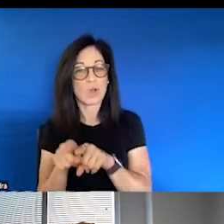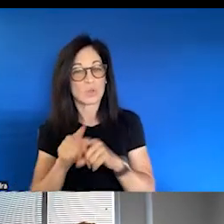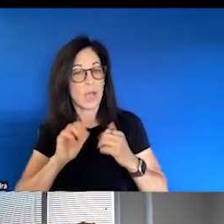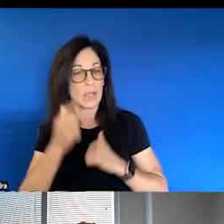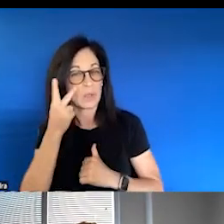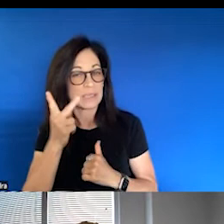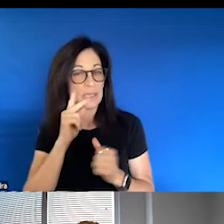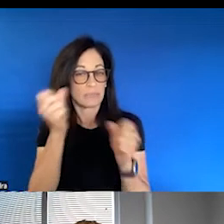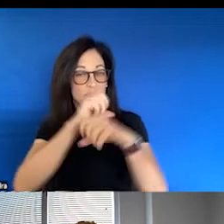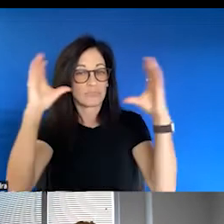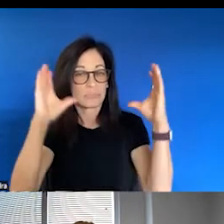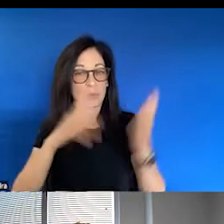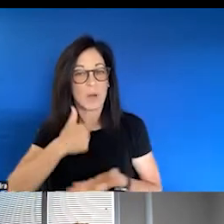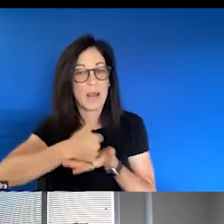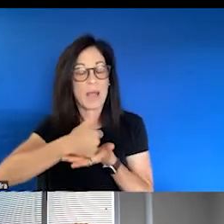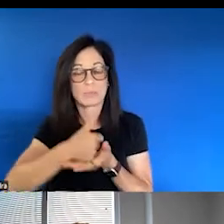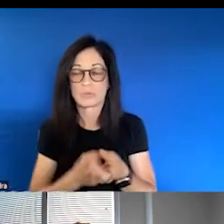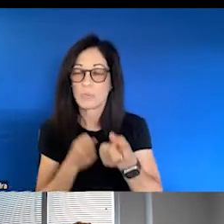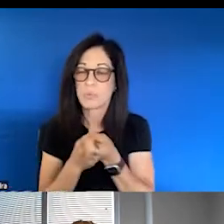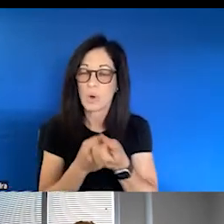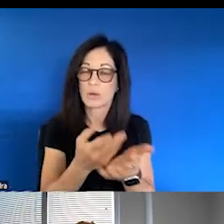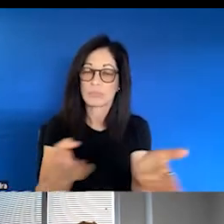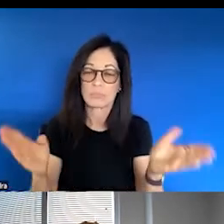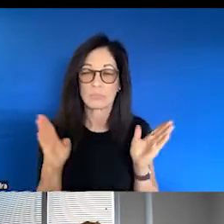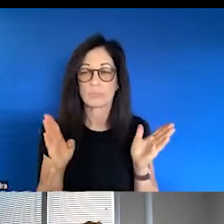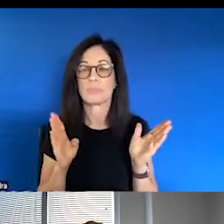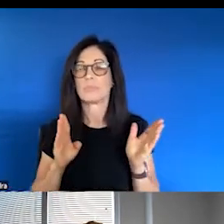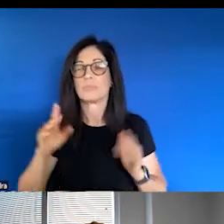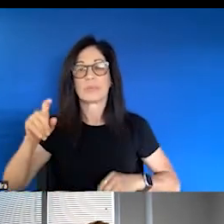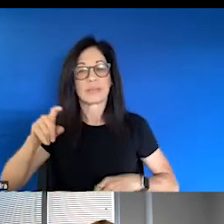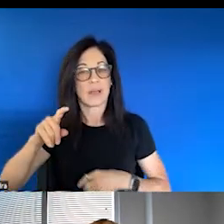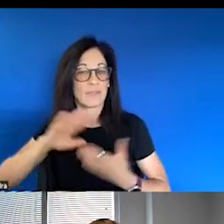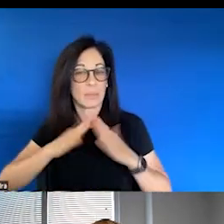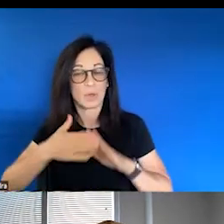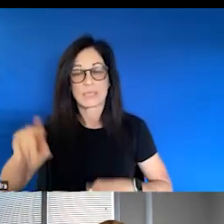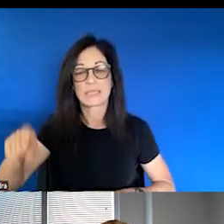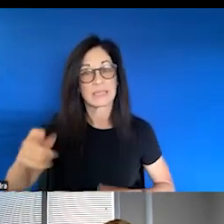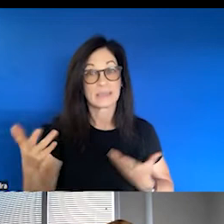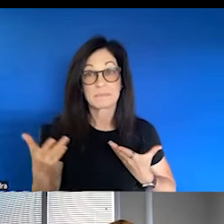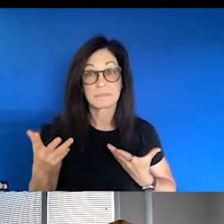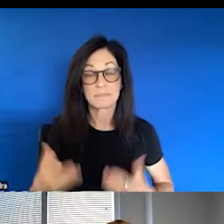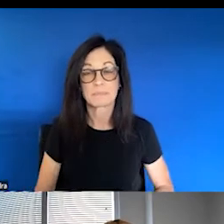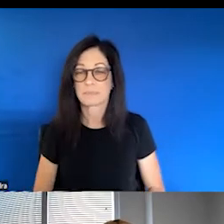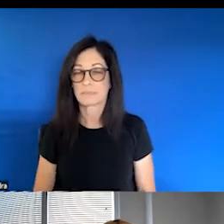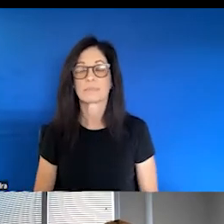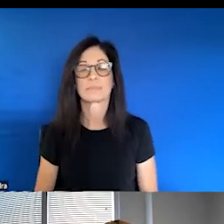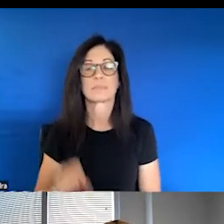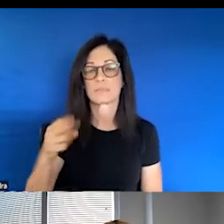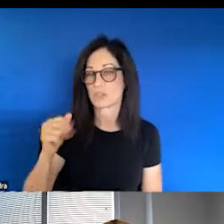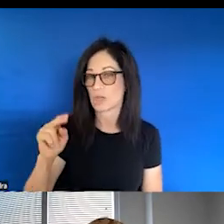helping support the broader needs of the community? Absolutely, thank